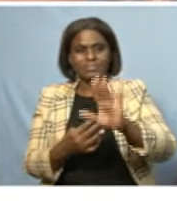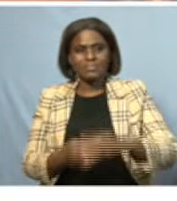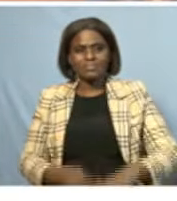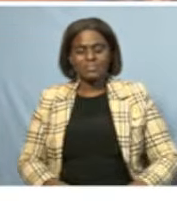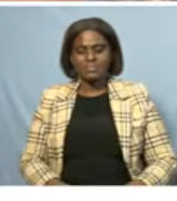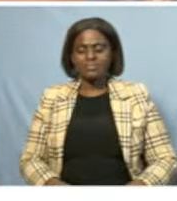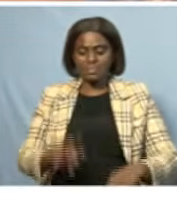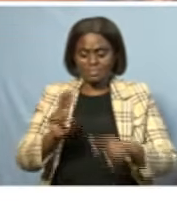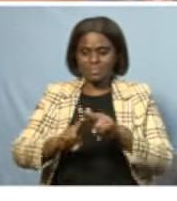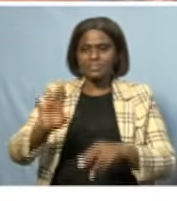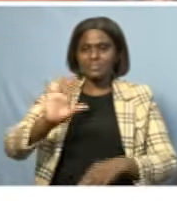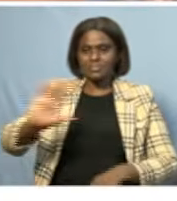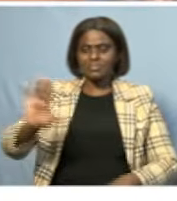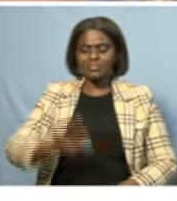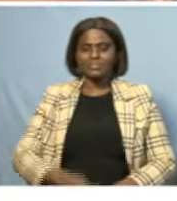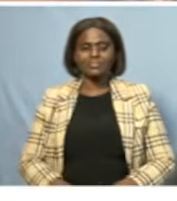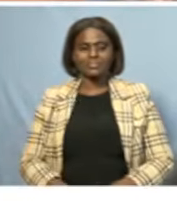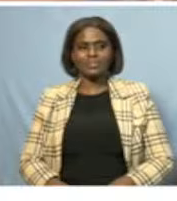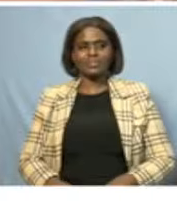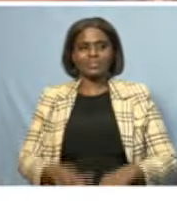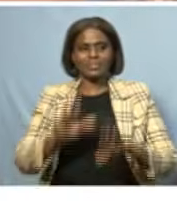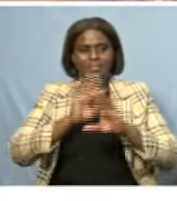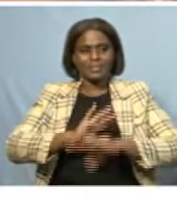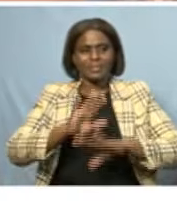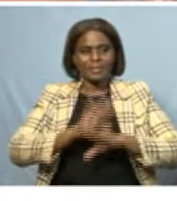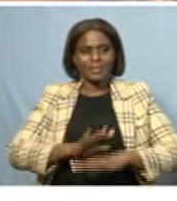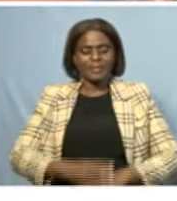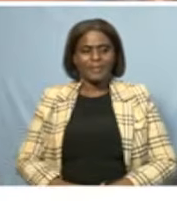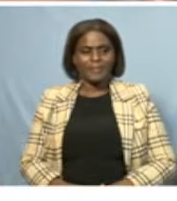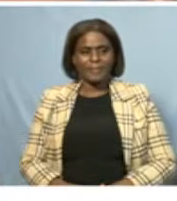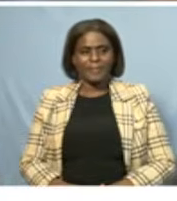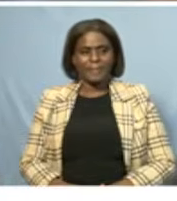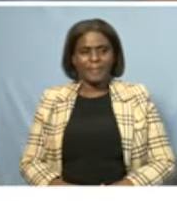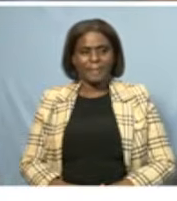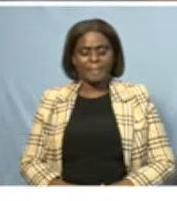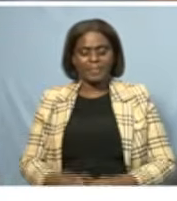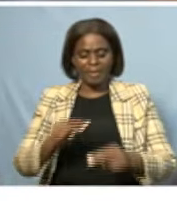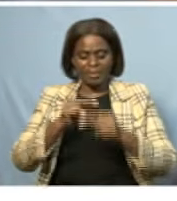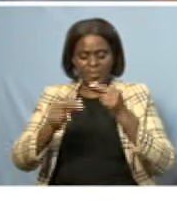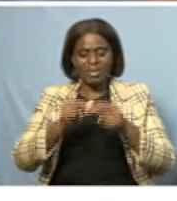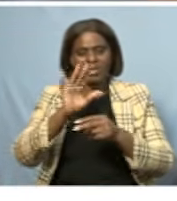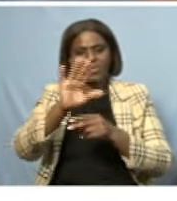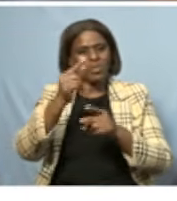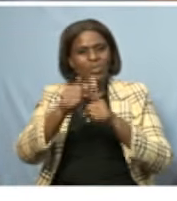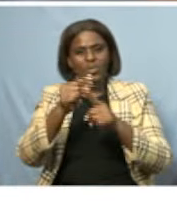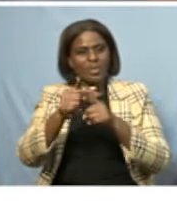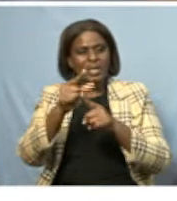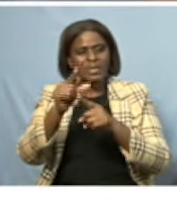easy. Order. What is the meaning of the...